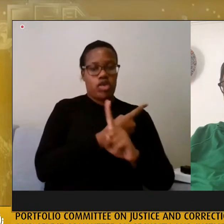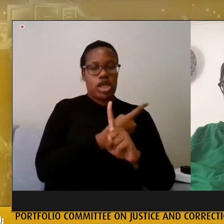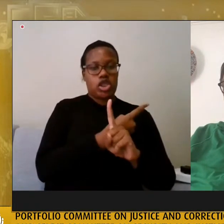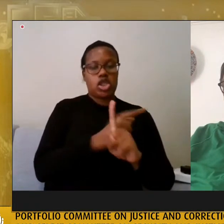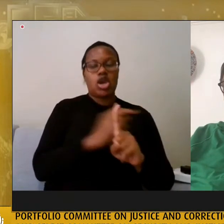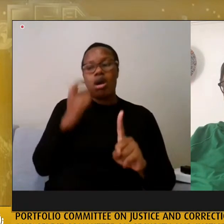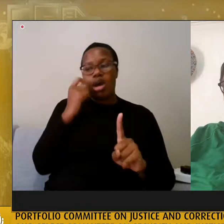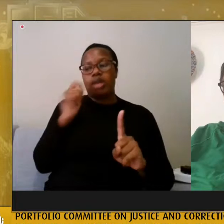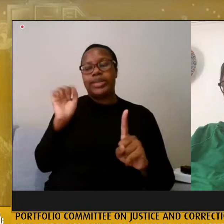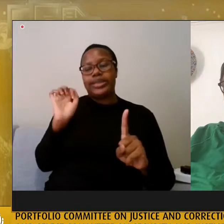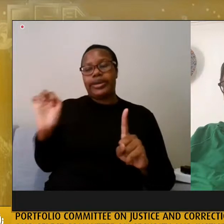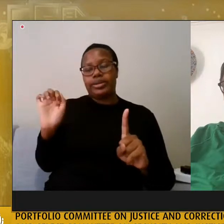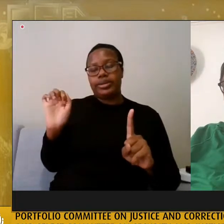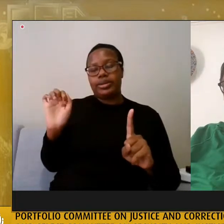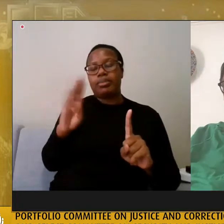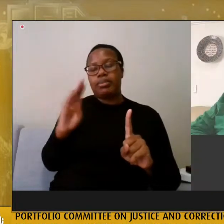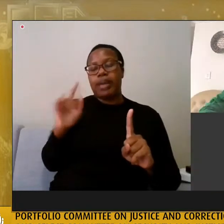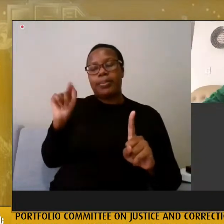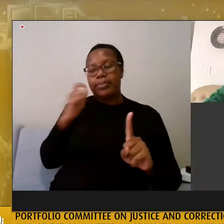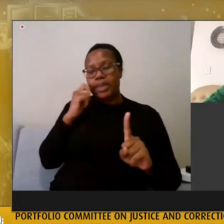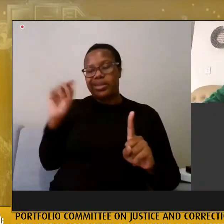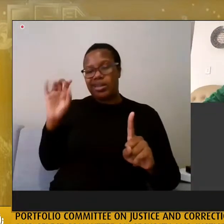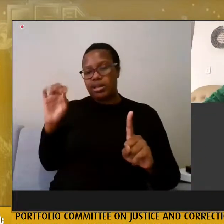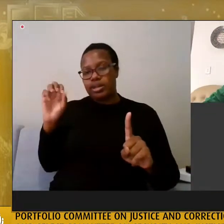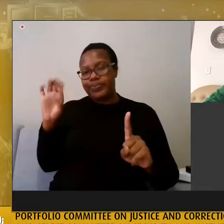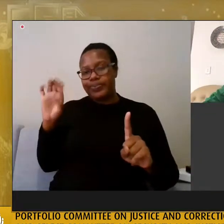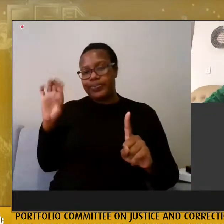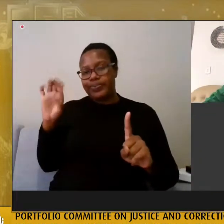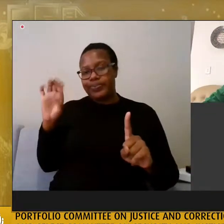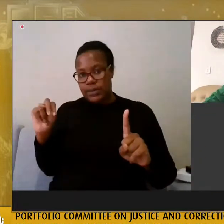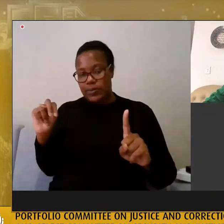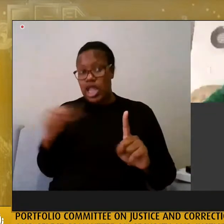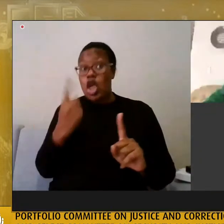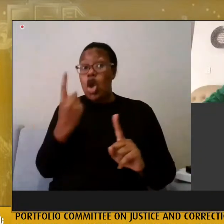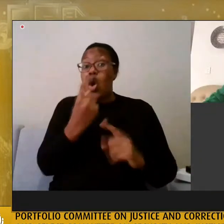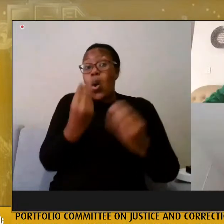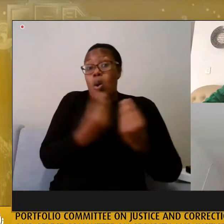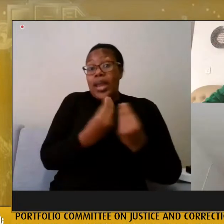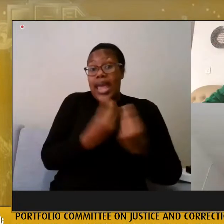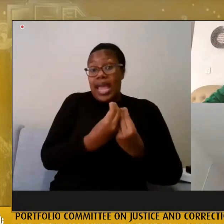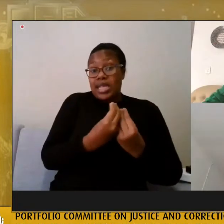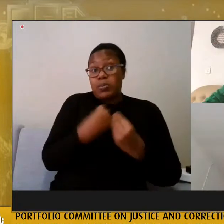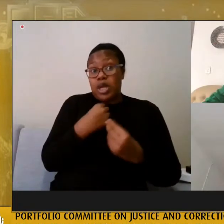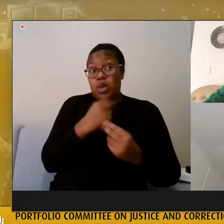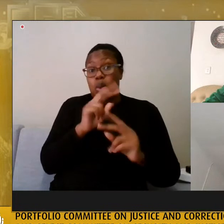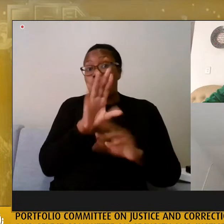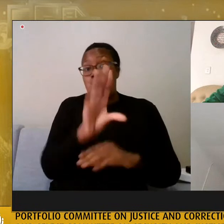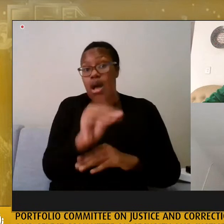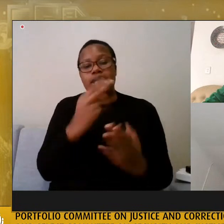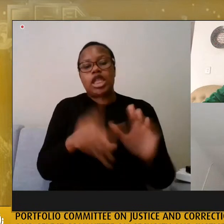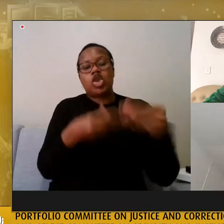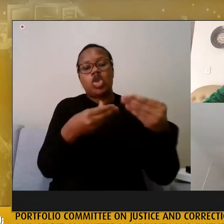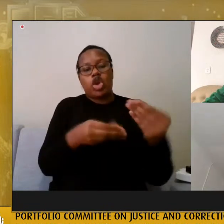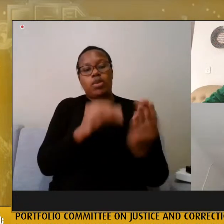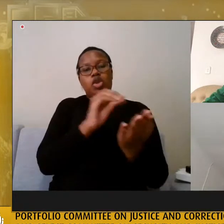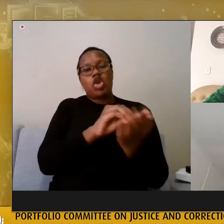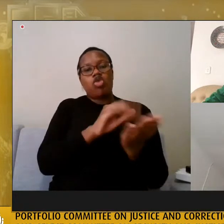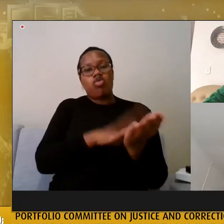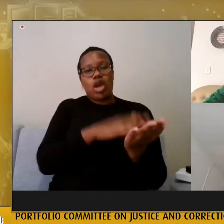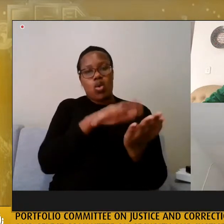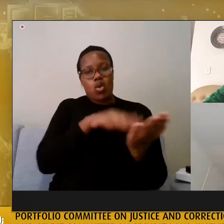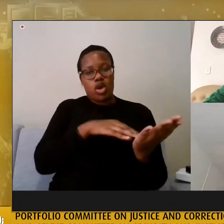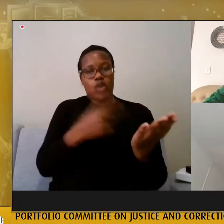Kansi. The only aspect that we will perhaps ask, you will observe from the documents of record, is that we have